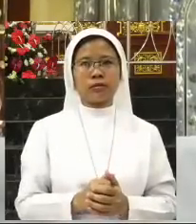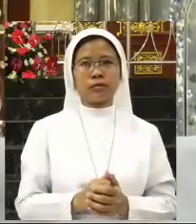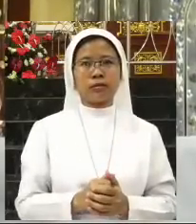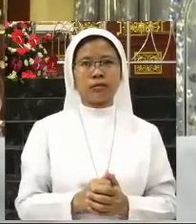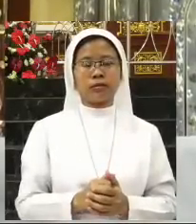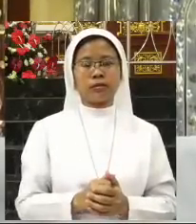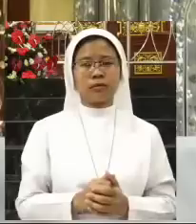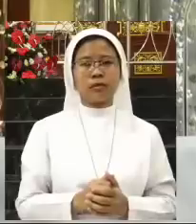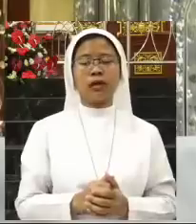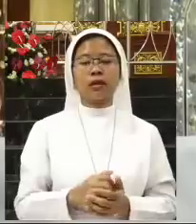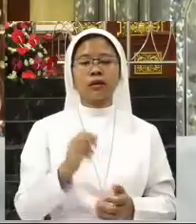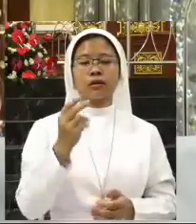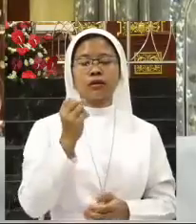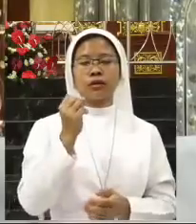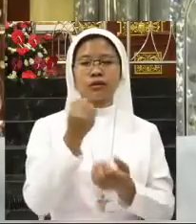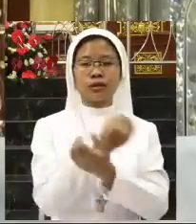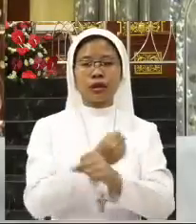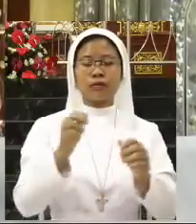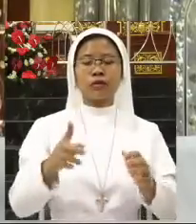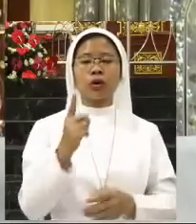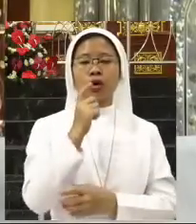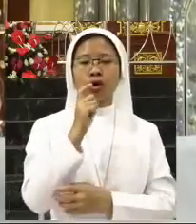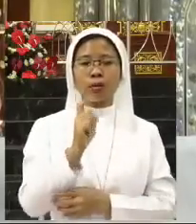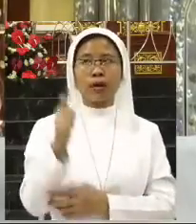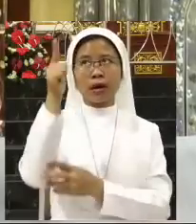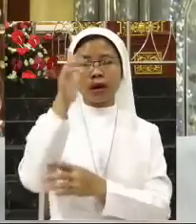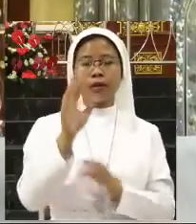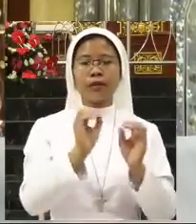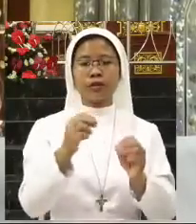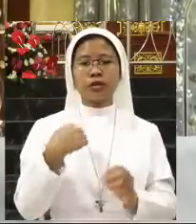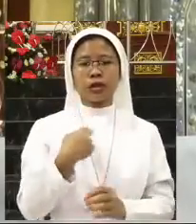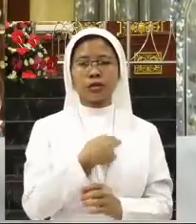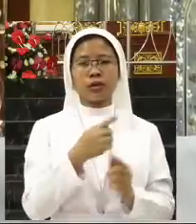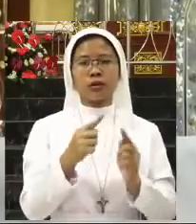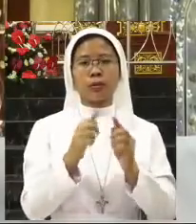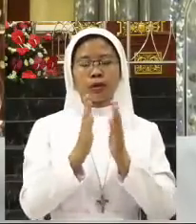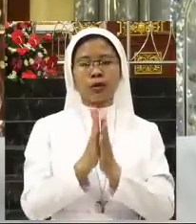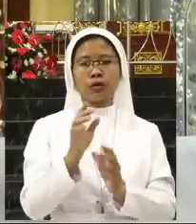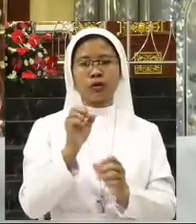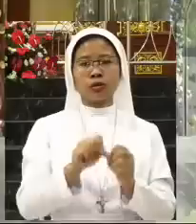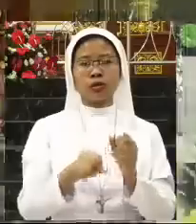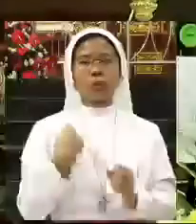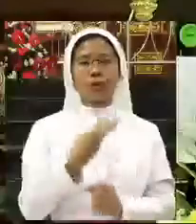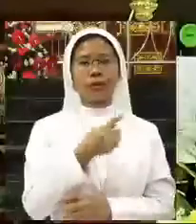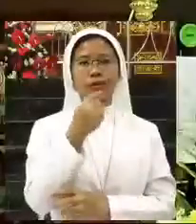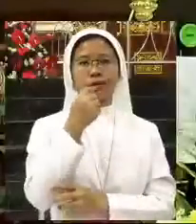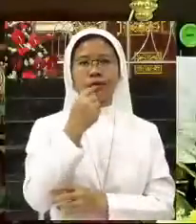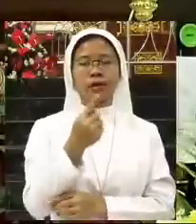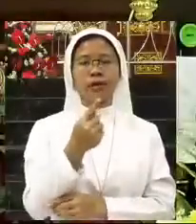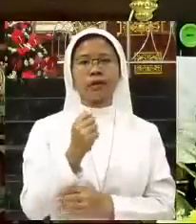At the Savior's command and formed by divine teaching, we dare to say,